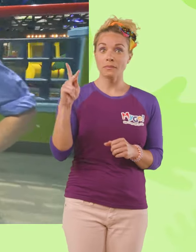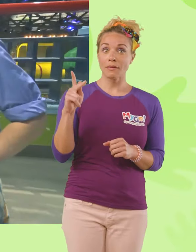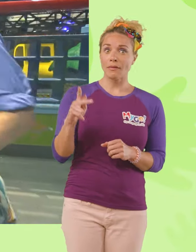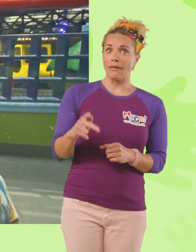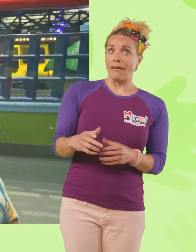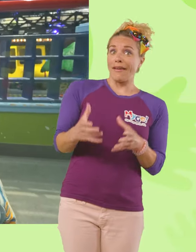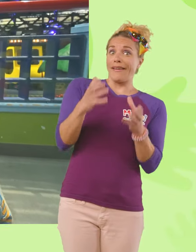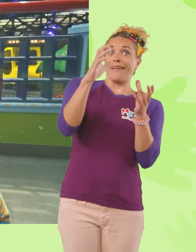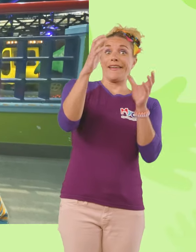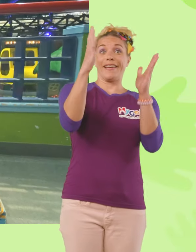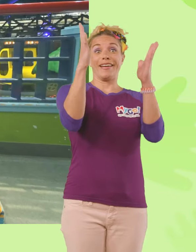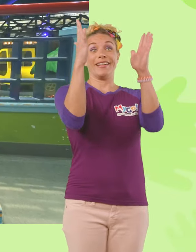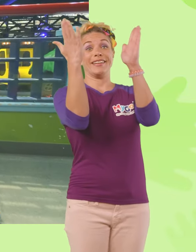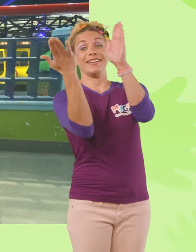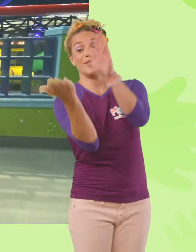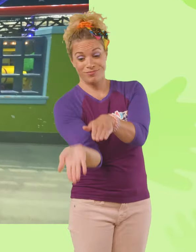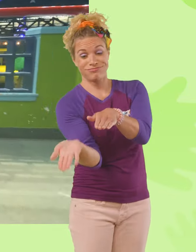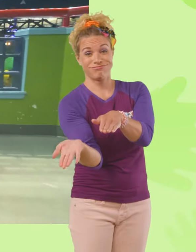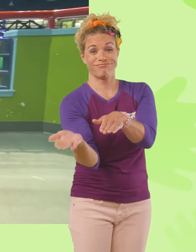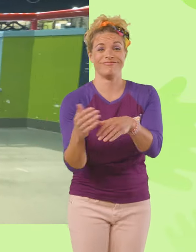right. Timber!